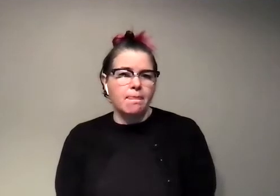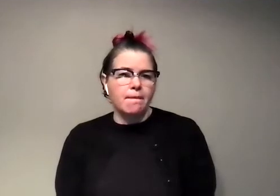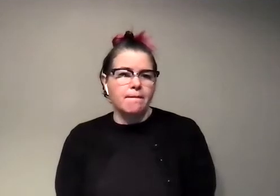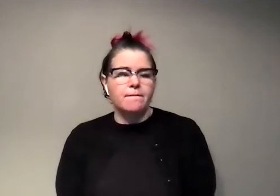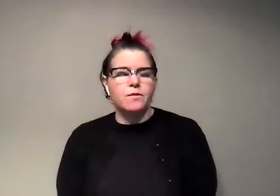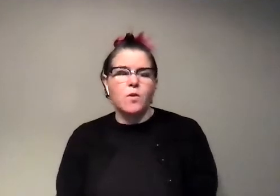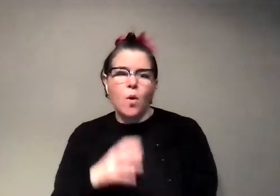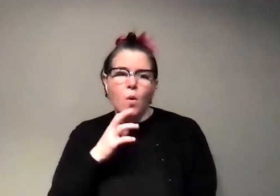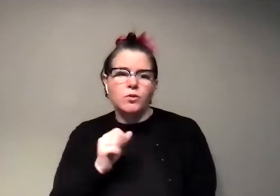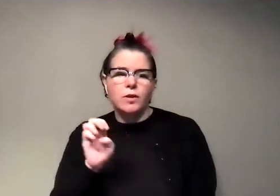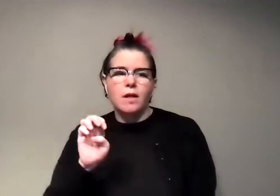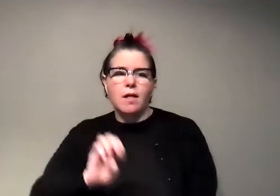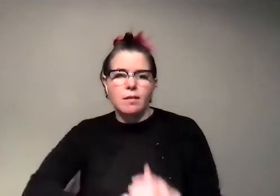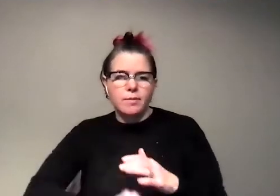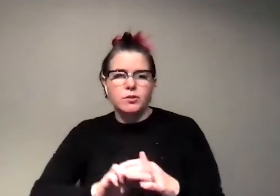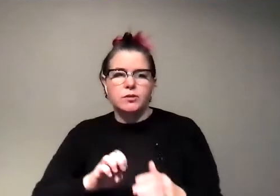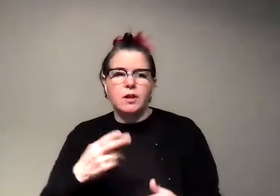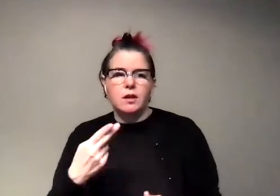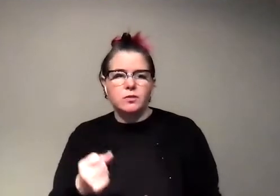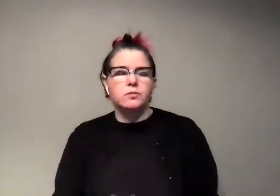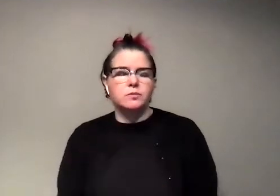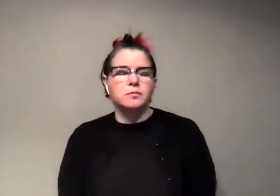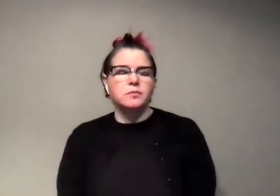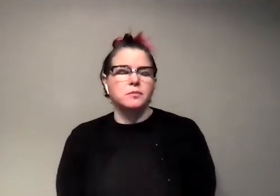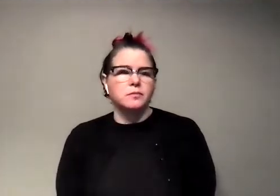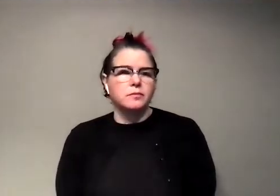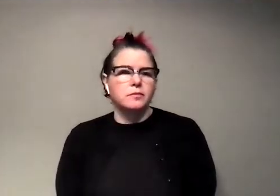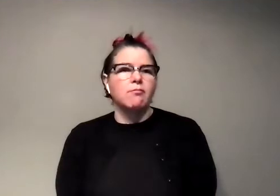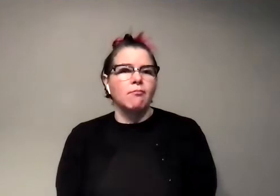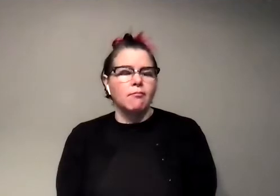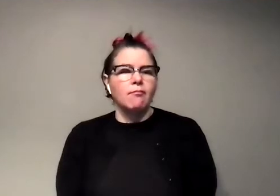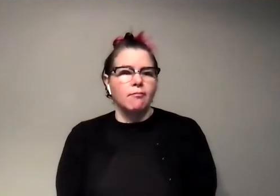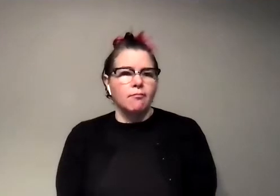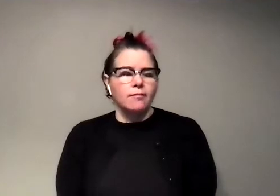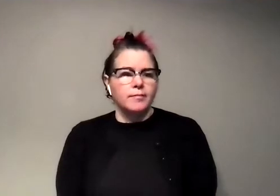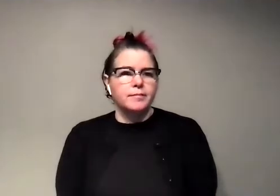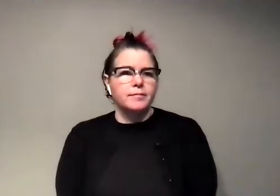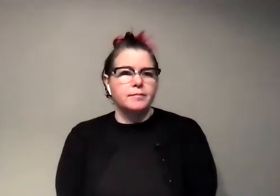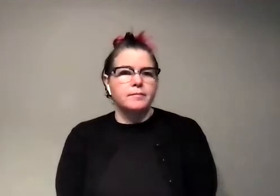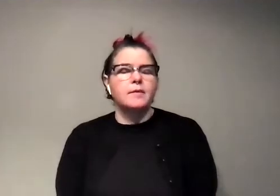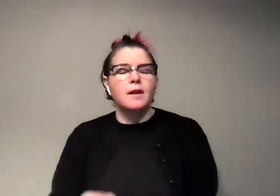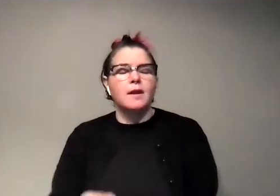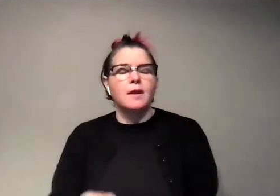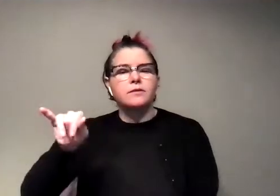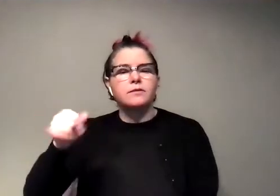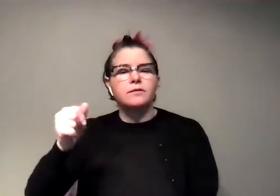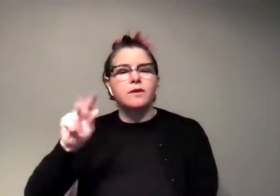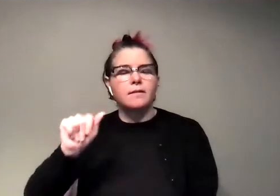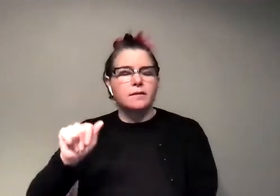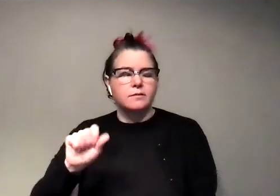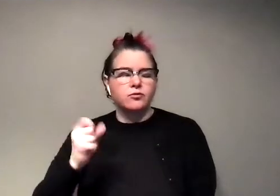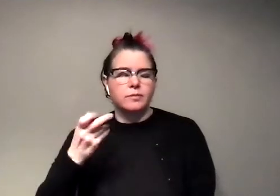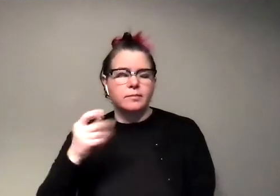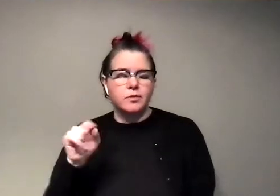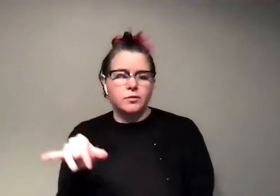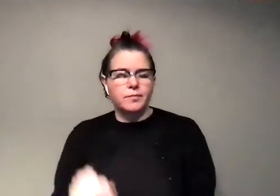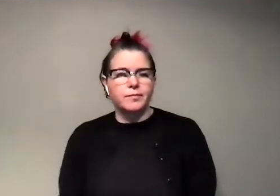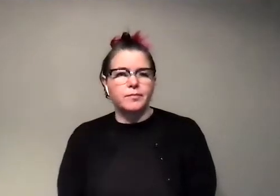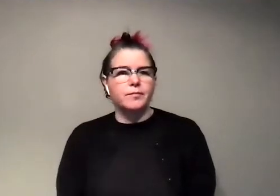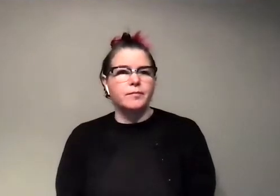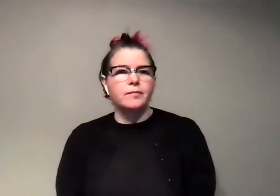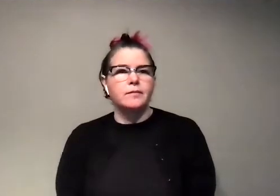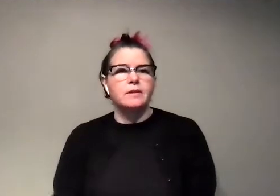and like high school stuff Cool. is what I say for those. Awesome. And Fun JavaScript too. Sorry. and JavaScript. Cool. Mm. Skype a